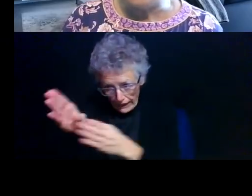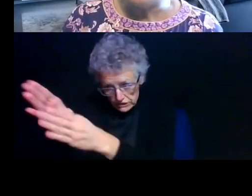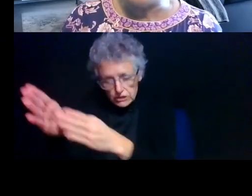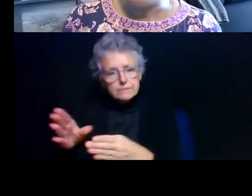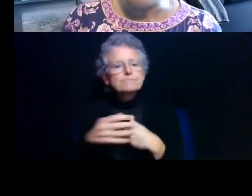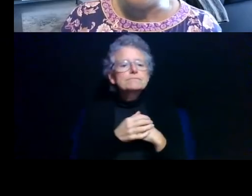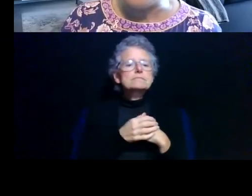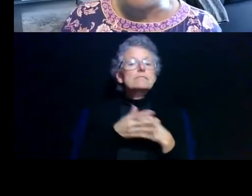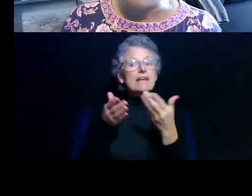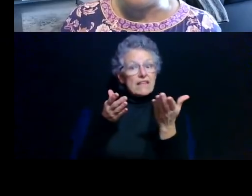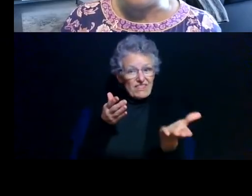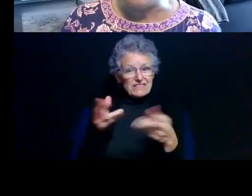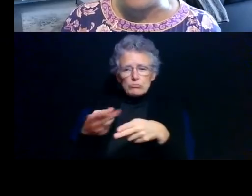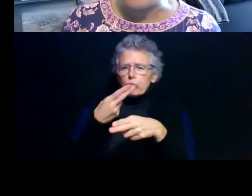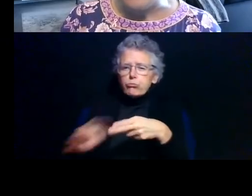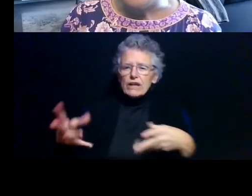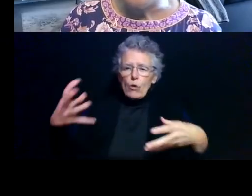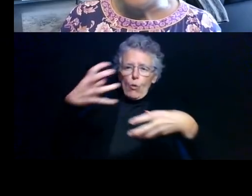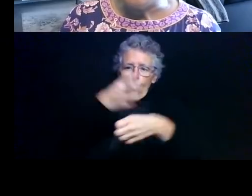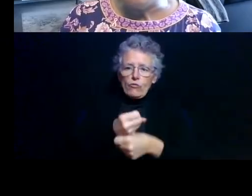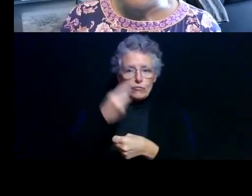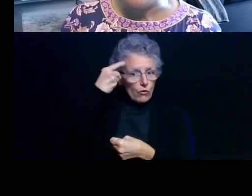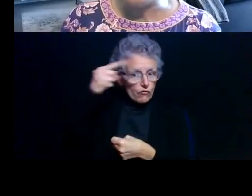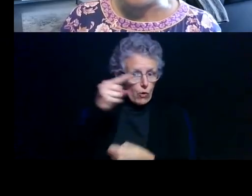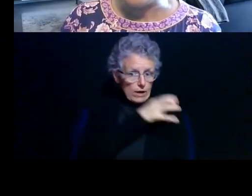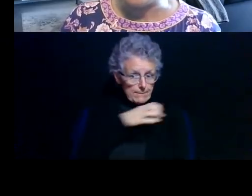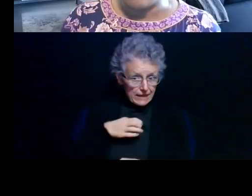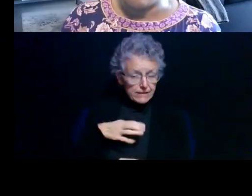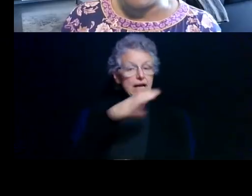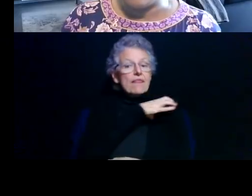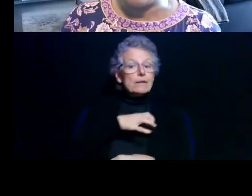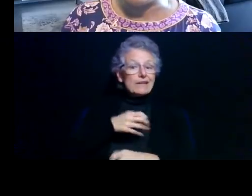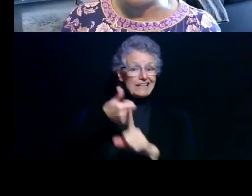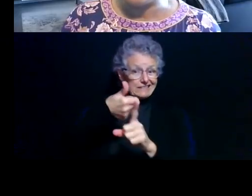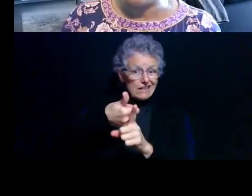This is a brief overview of the committee. So this committee was